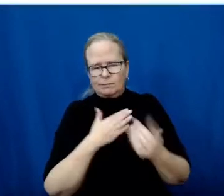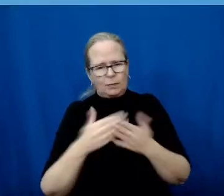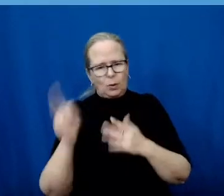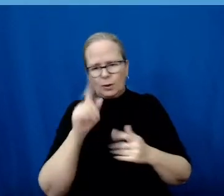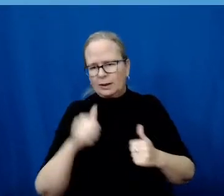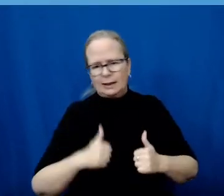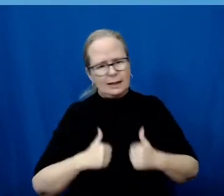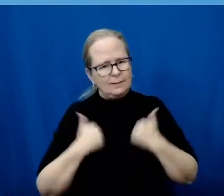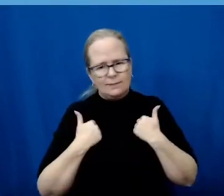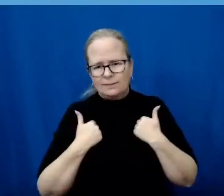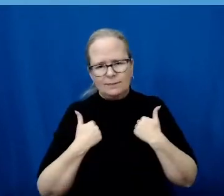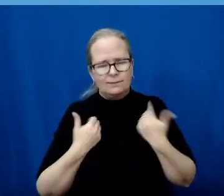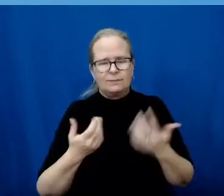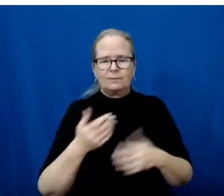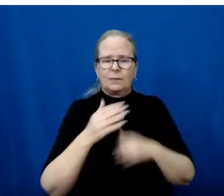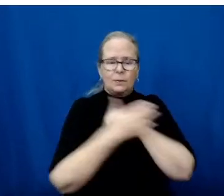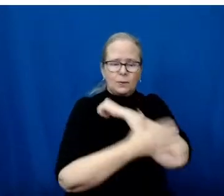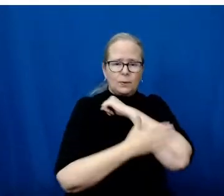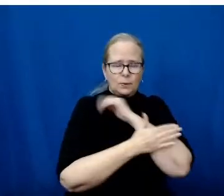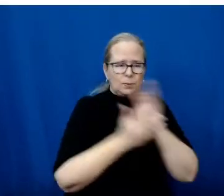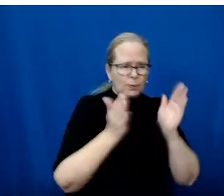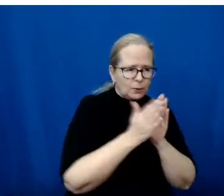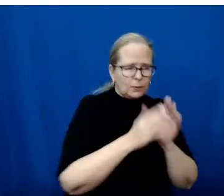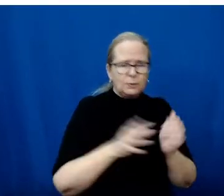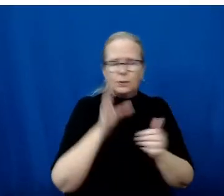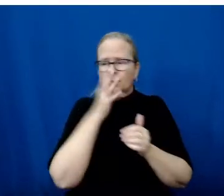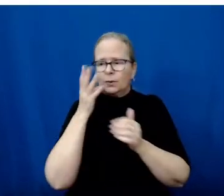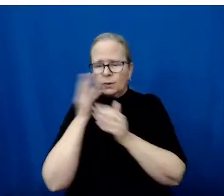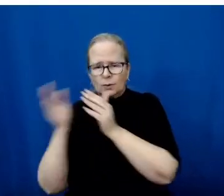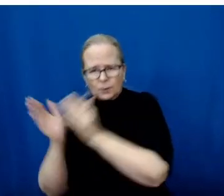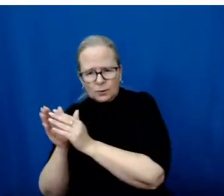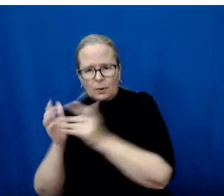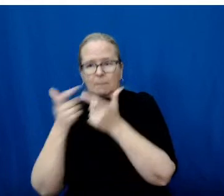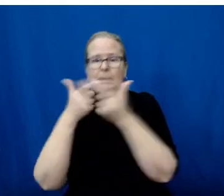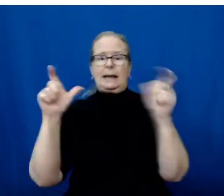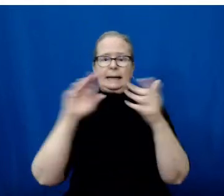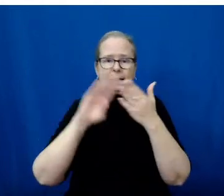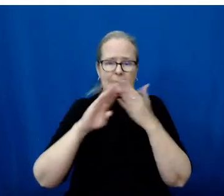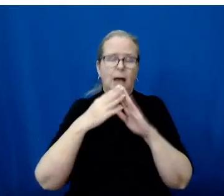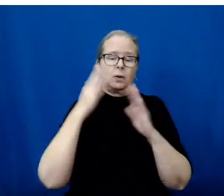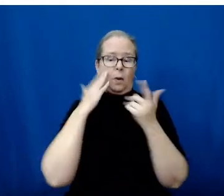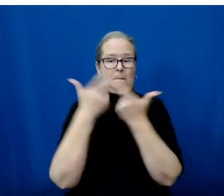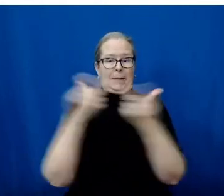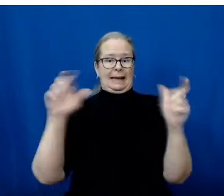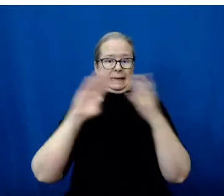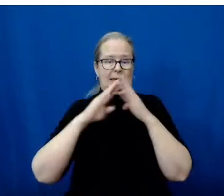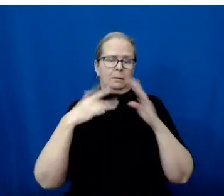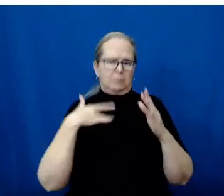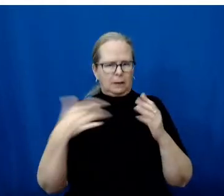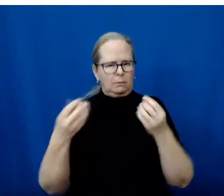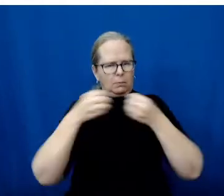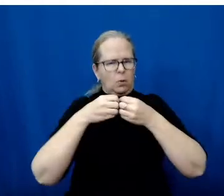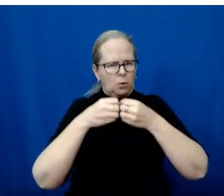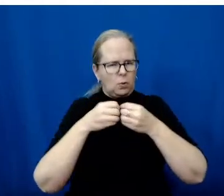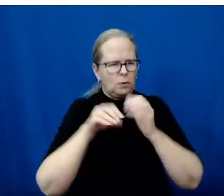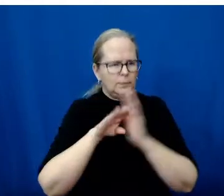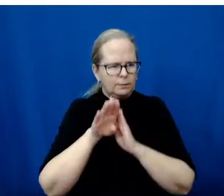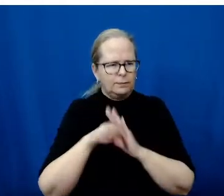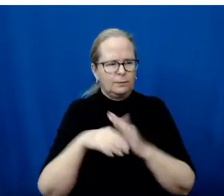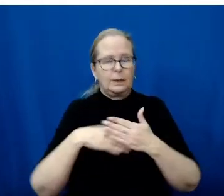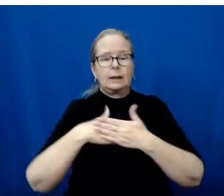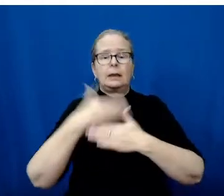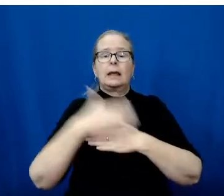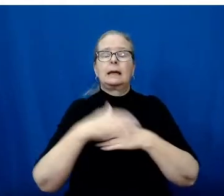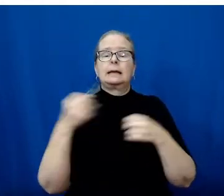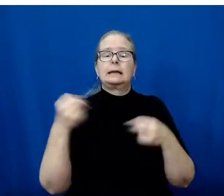way. Next slide, please. I've been adding this slide, just showing the number of healthcare workers that are off at the